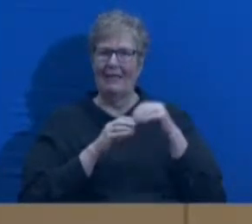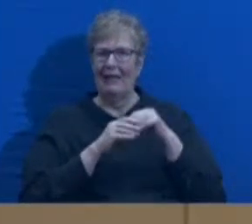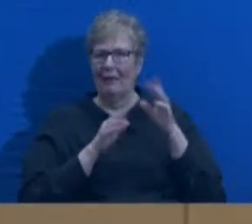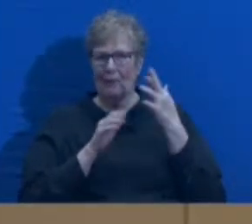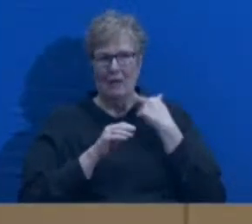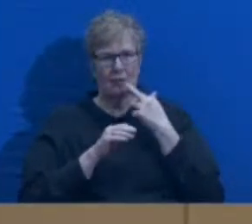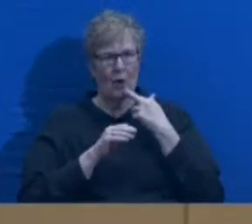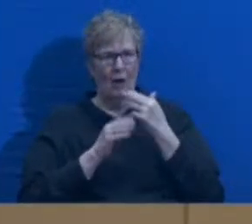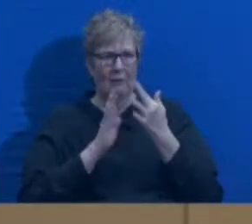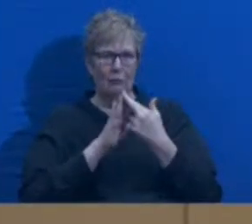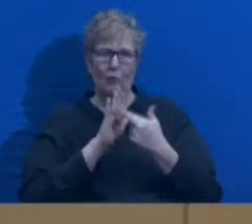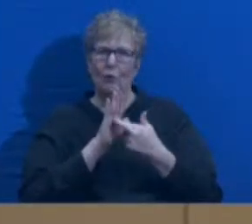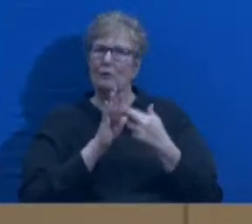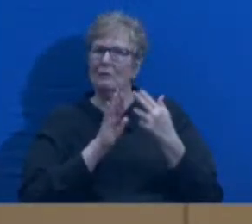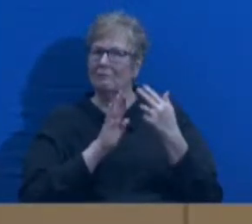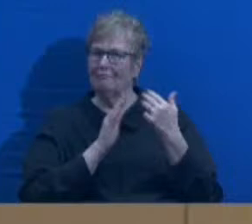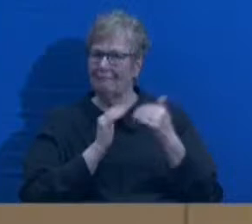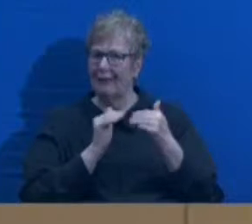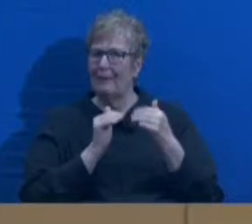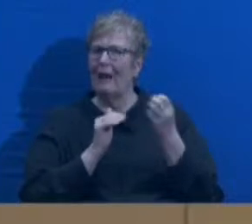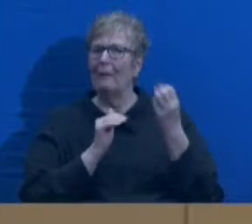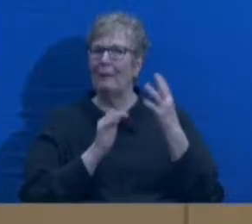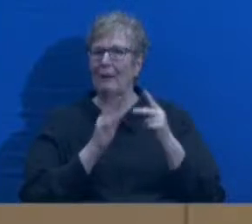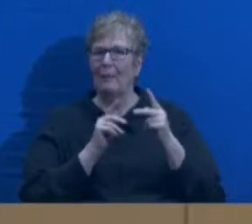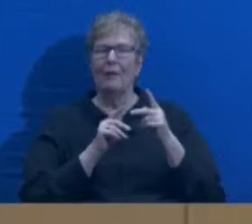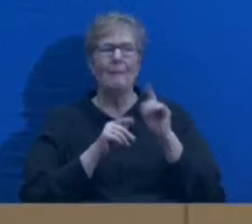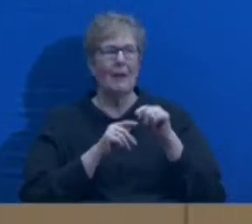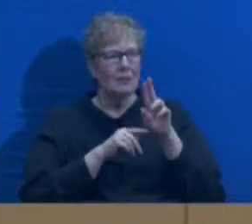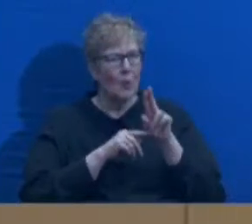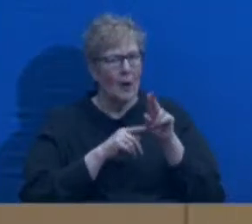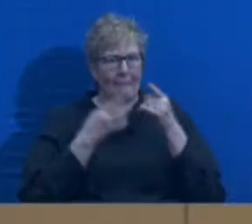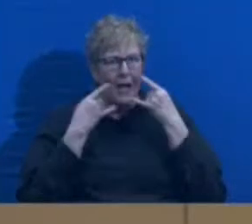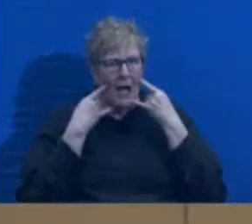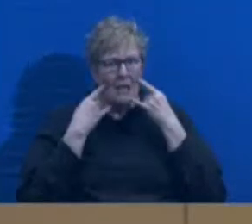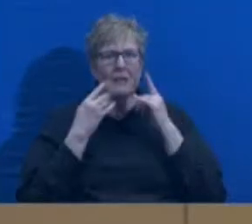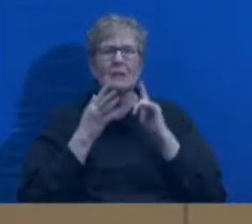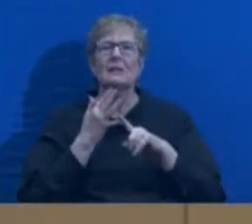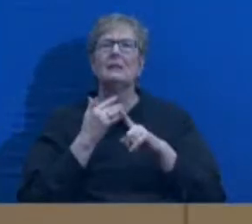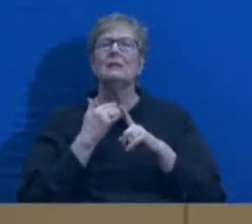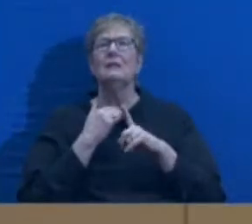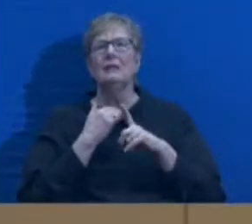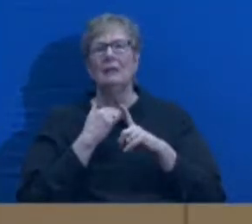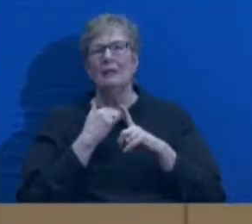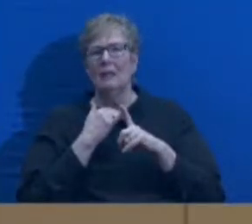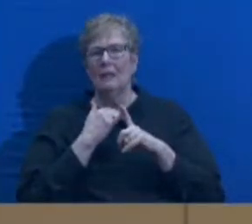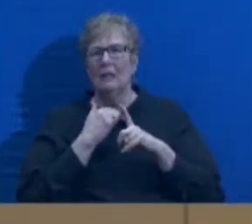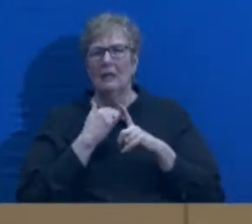venues, about the need to continuously wear masks, and also